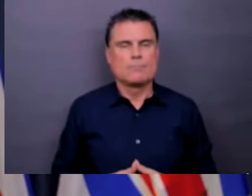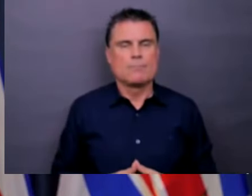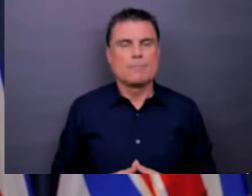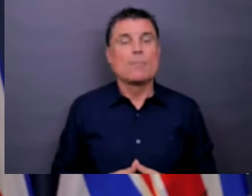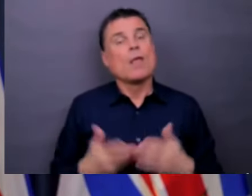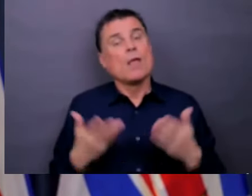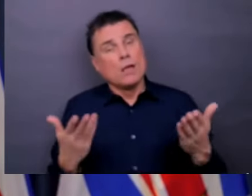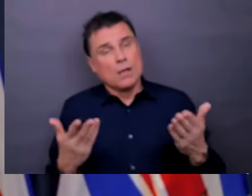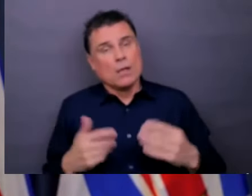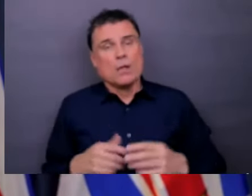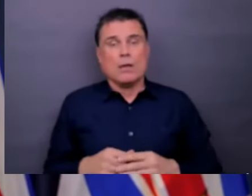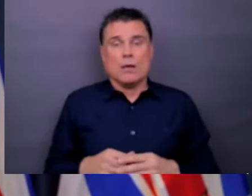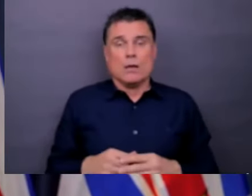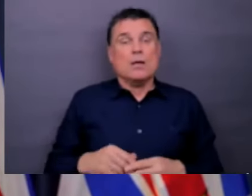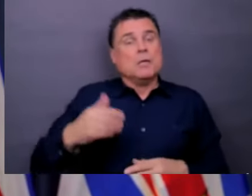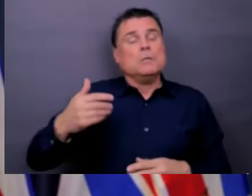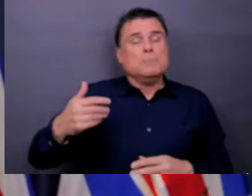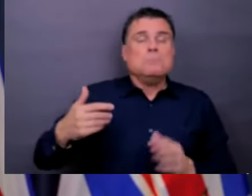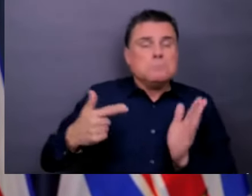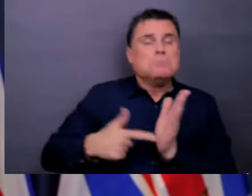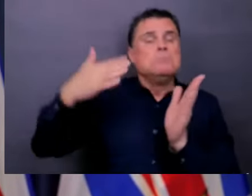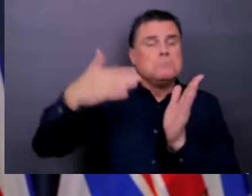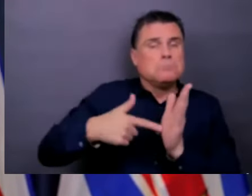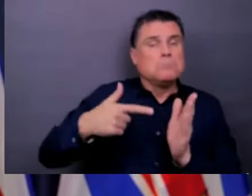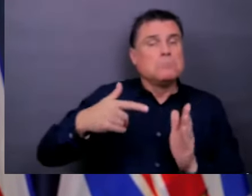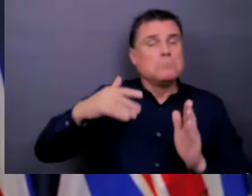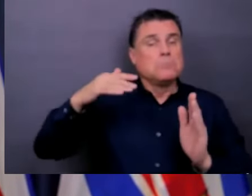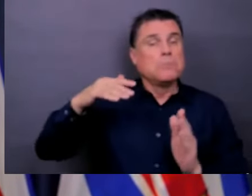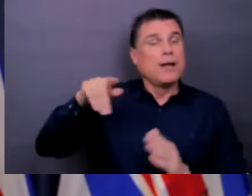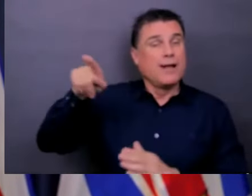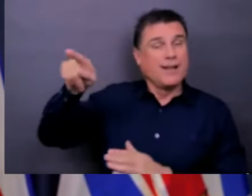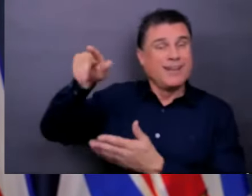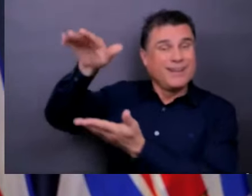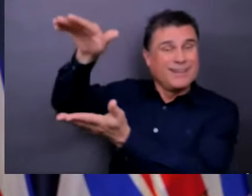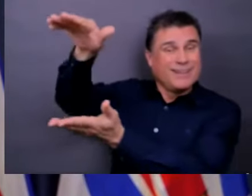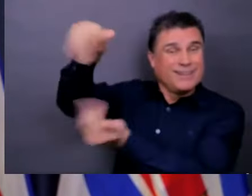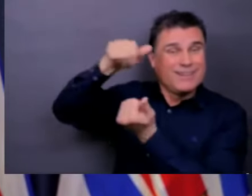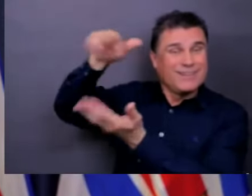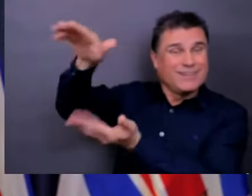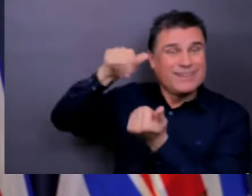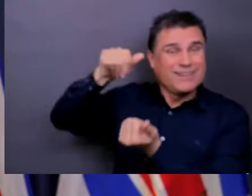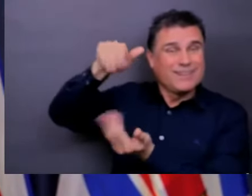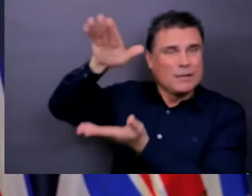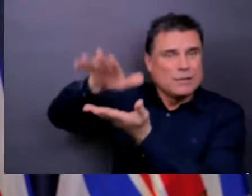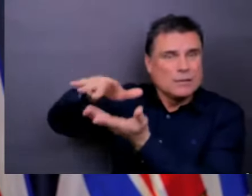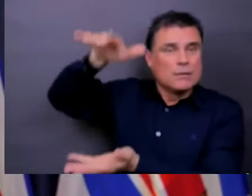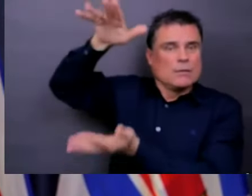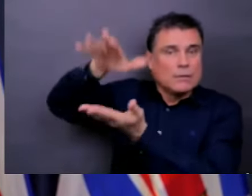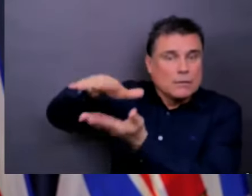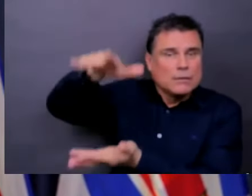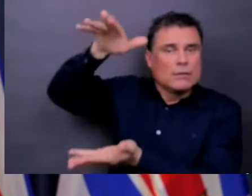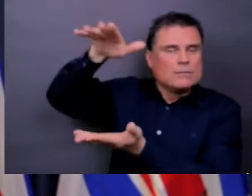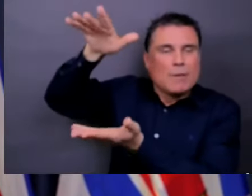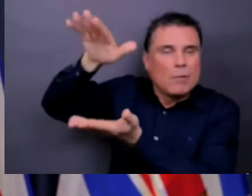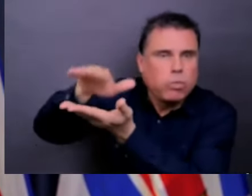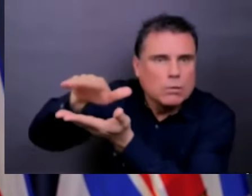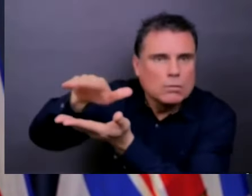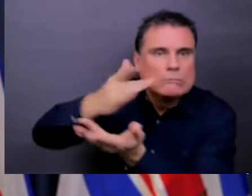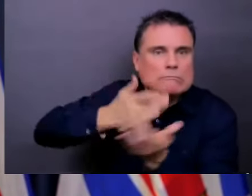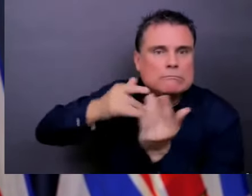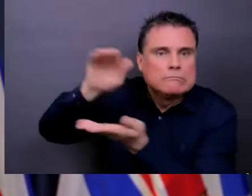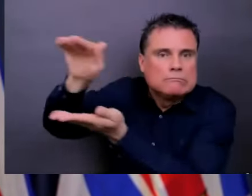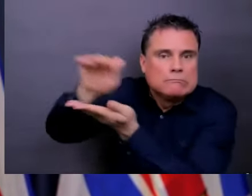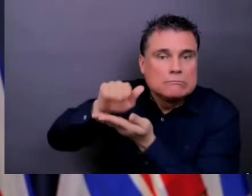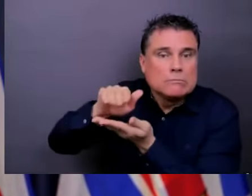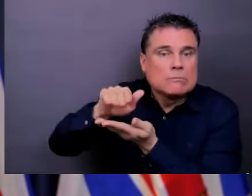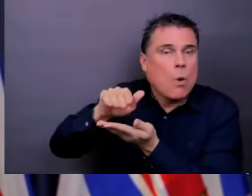planned immunization clinics have to be canceled. In spite of this, the professionalism of our team, I think our team has been truly extraordinary, and